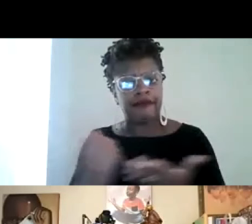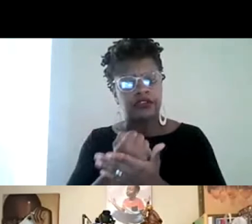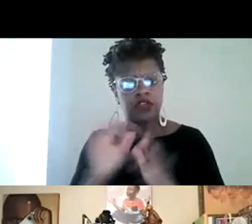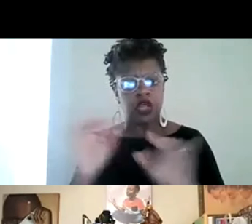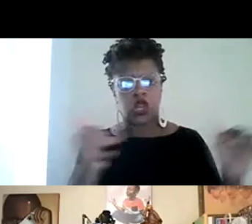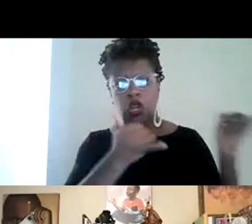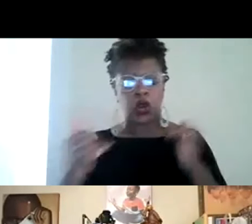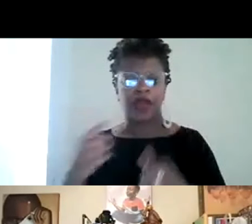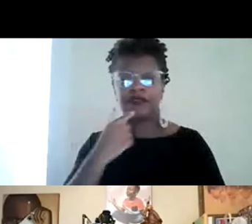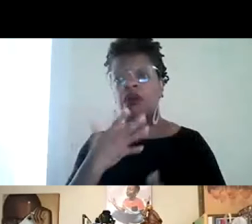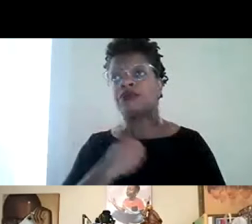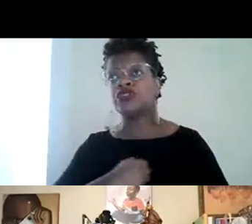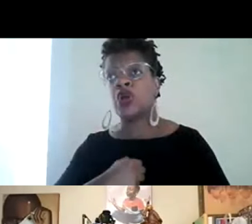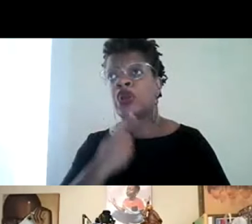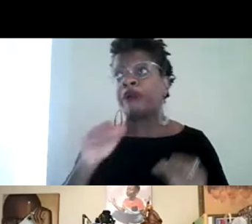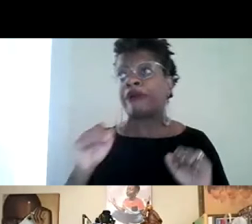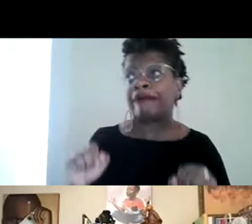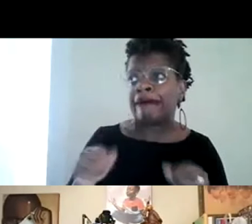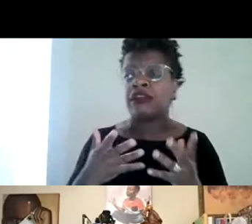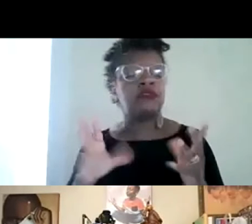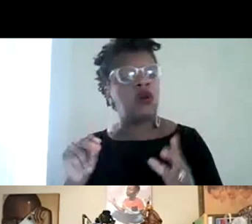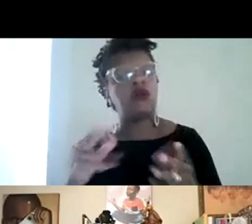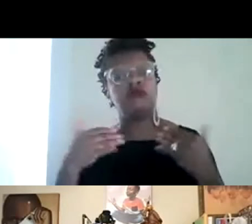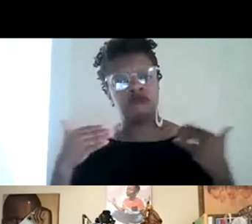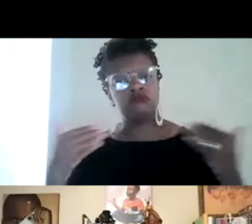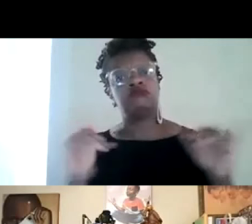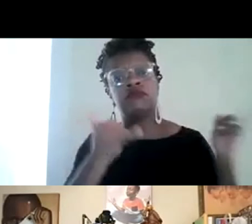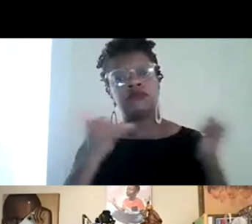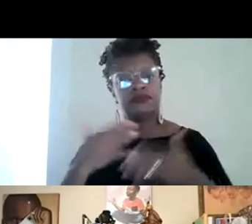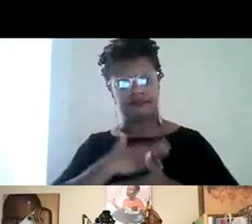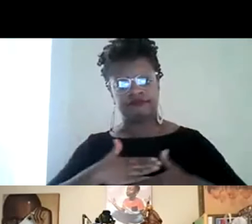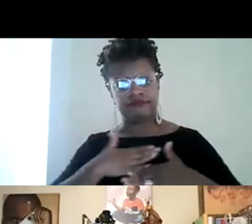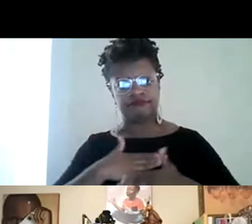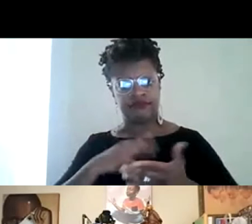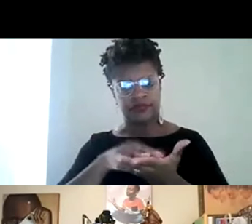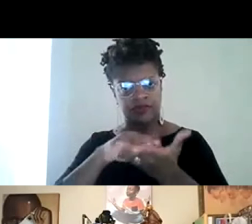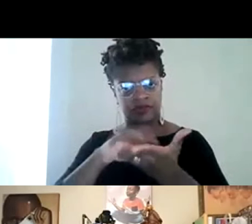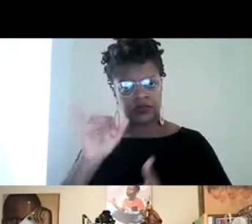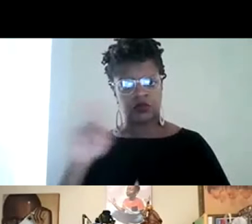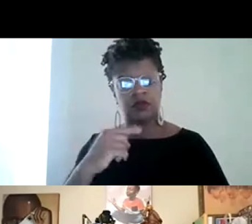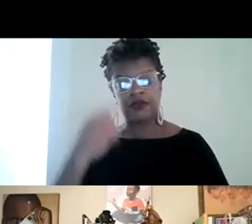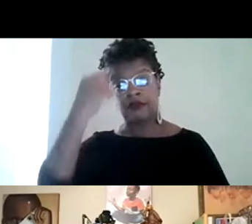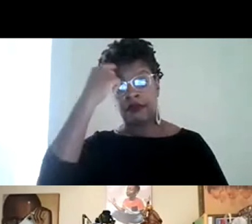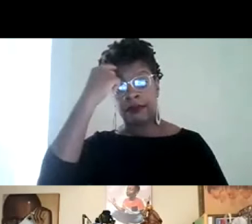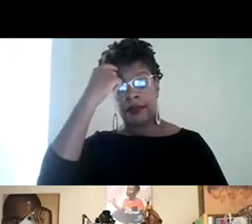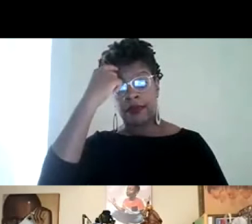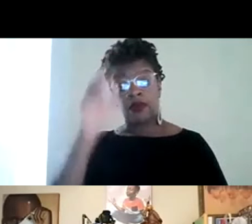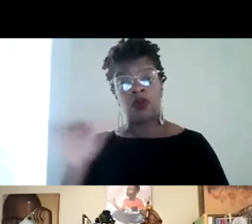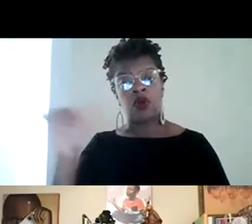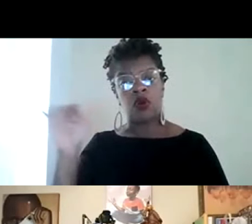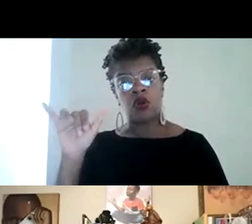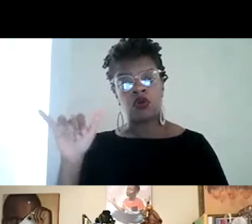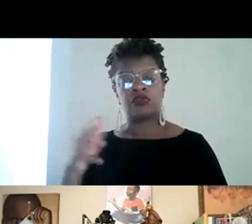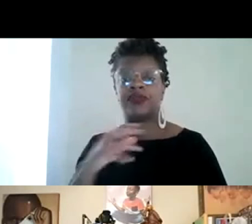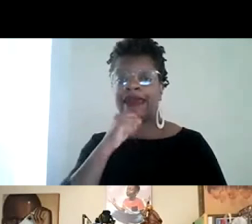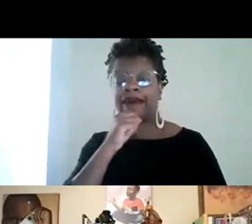has opportunity to joyful learning, and learning that is both developmentally and age